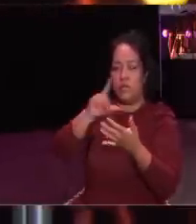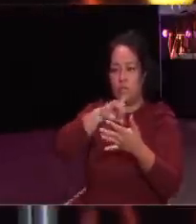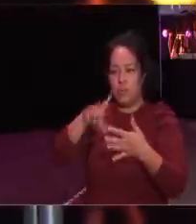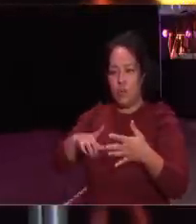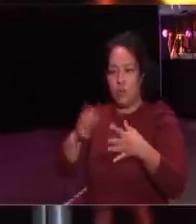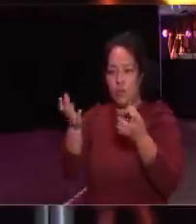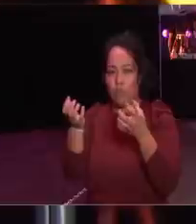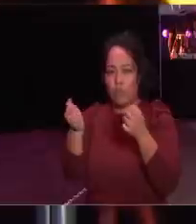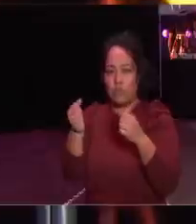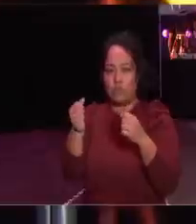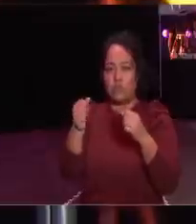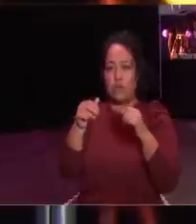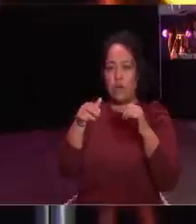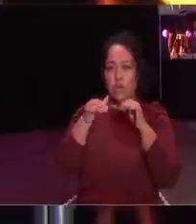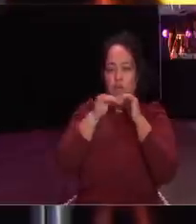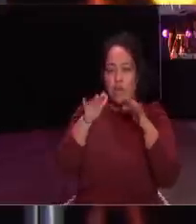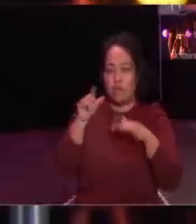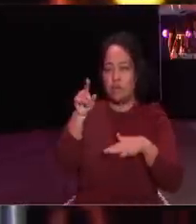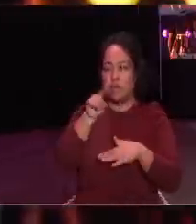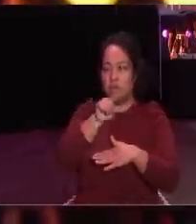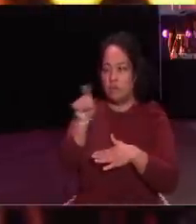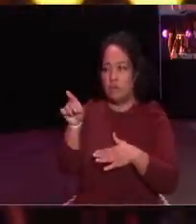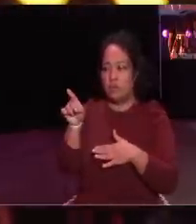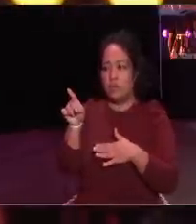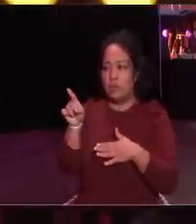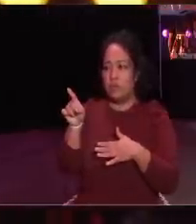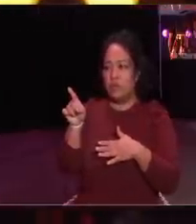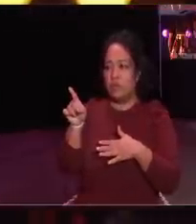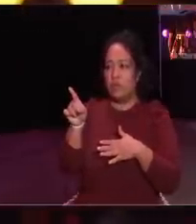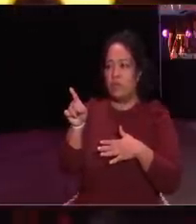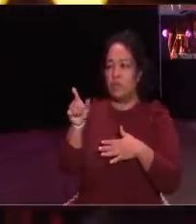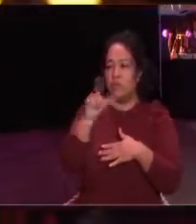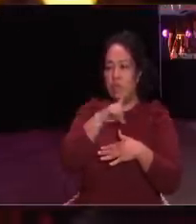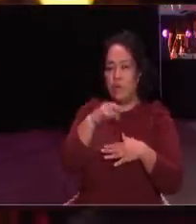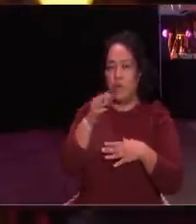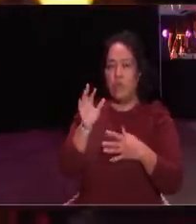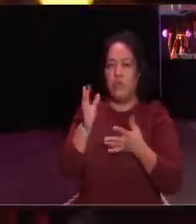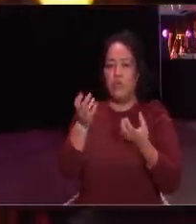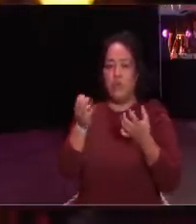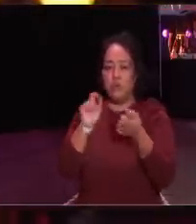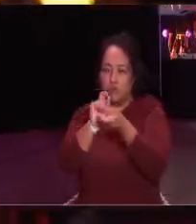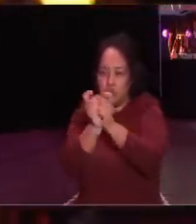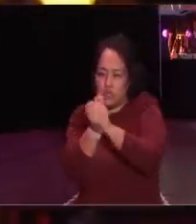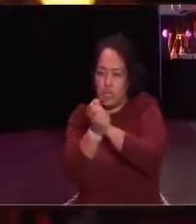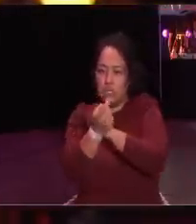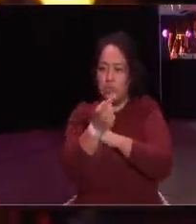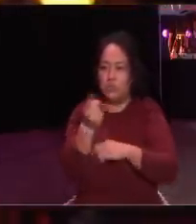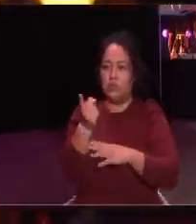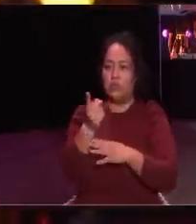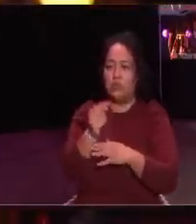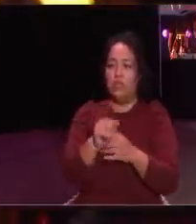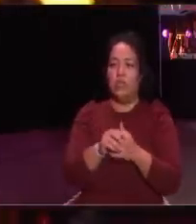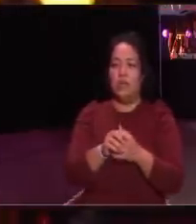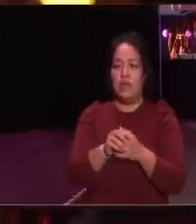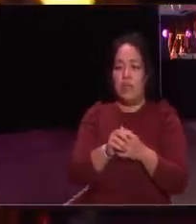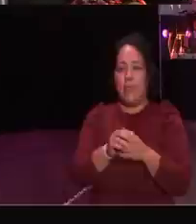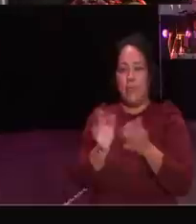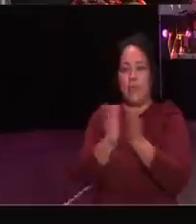The Lord wants to bless you. Pero quiere transformarte. But he wants to transform you. Alguien bendiga el nombre del Someone Señor. Bless the name of the